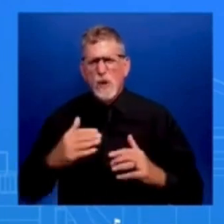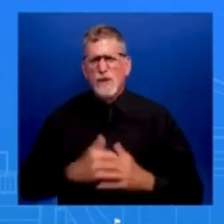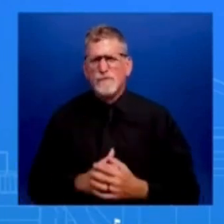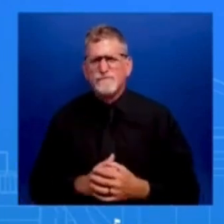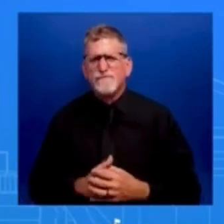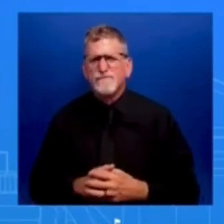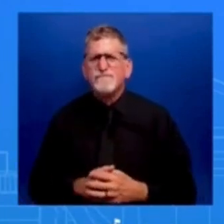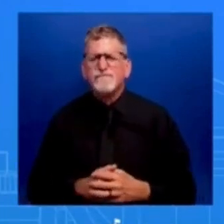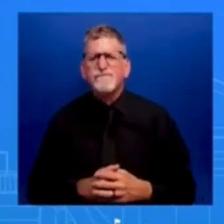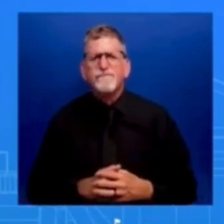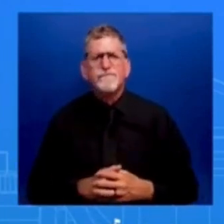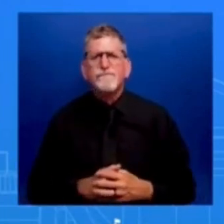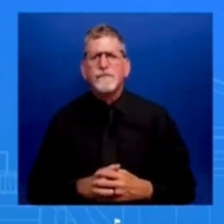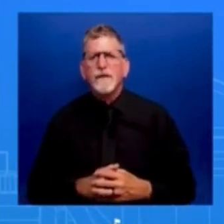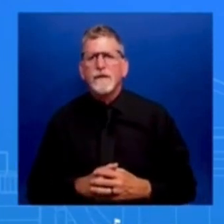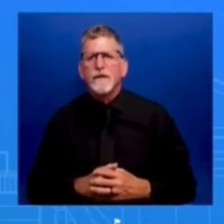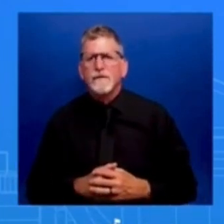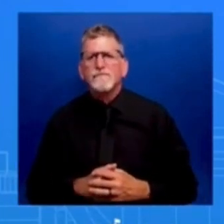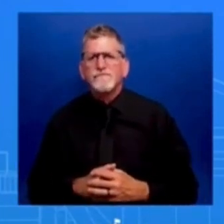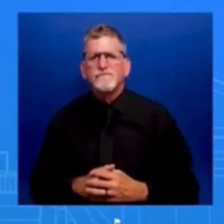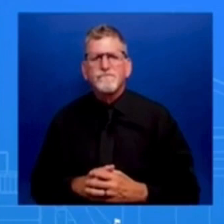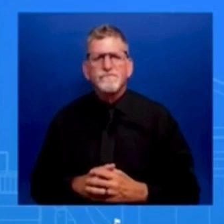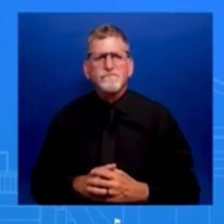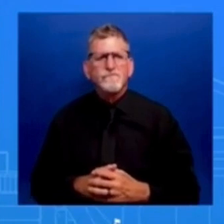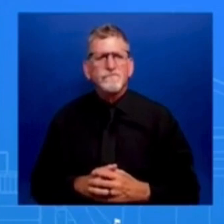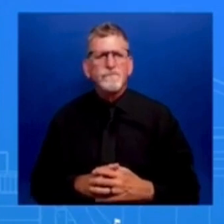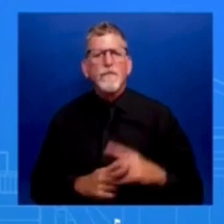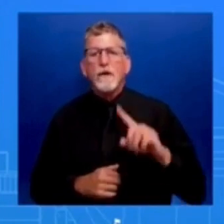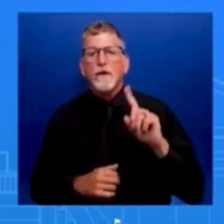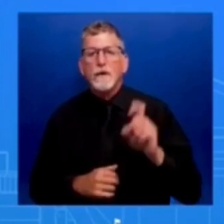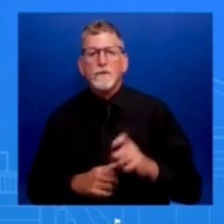Thanks, Karine. Just to follow up on Sebastian's question.